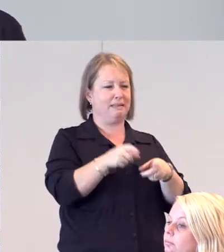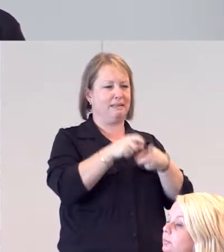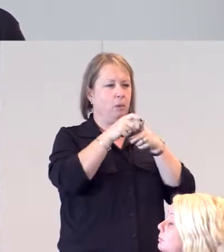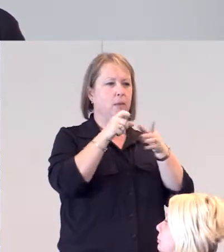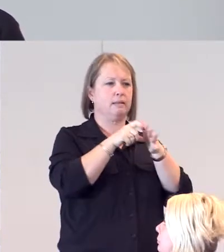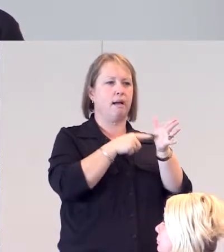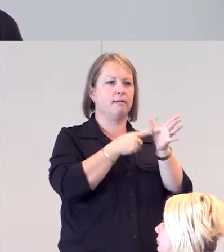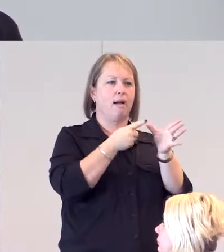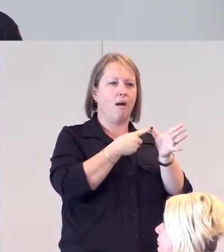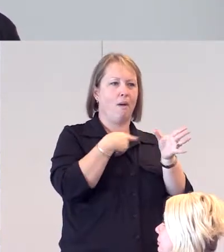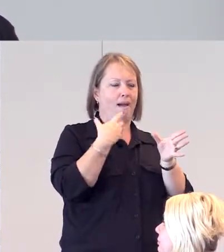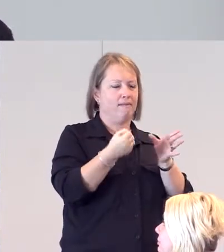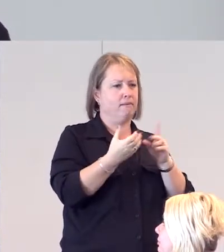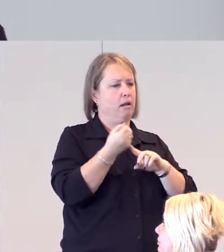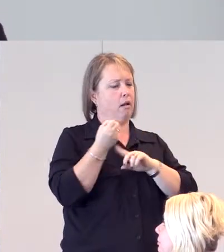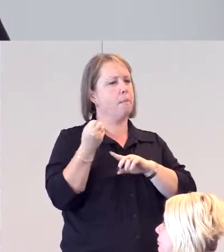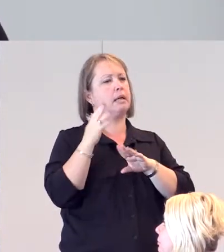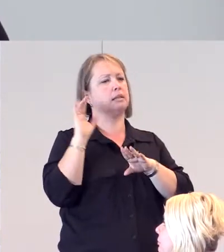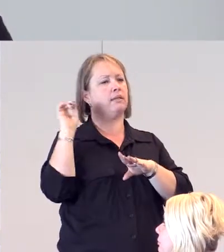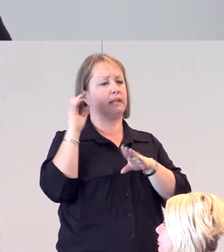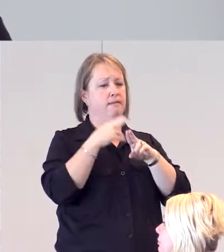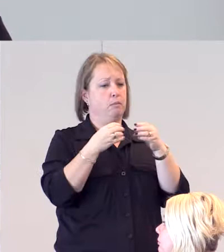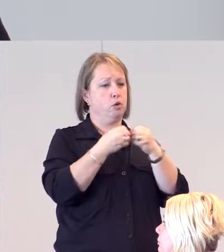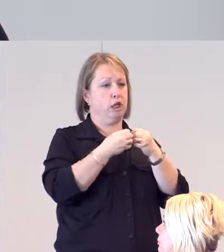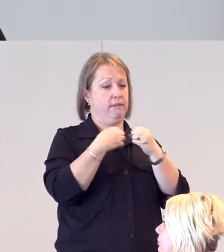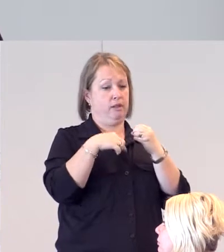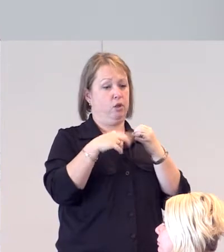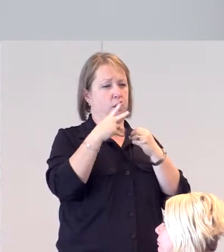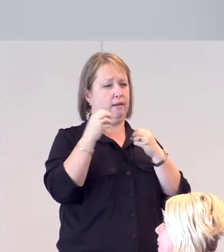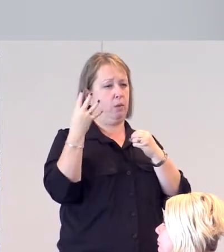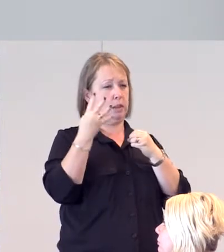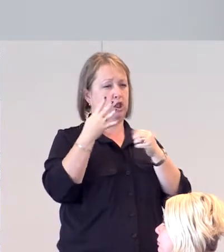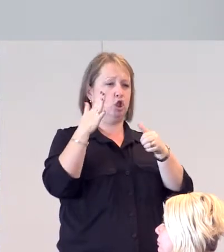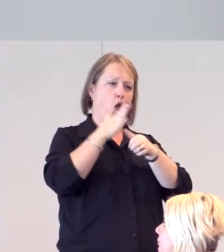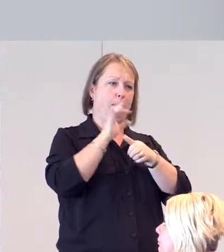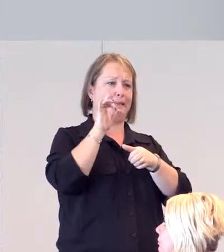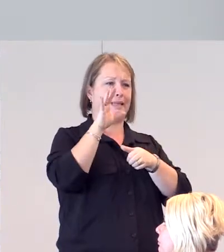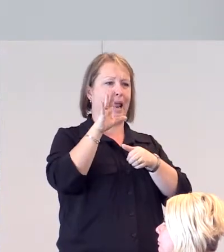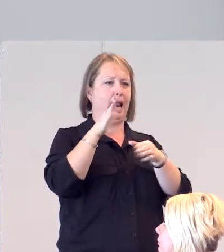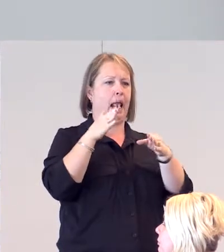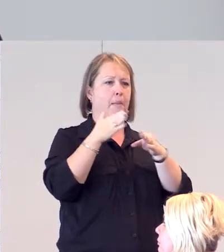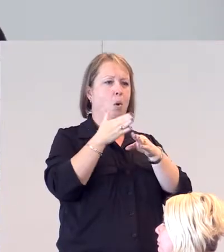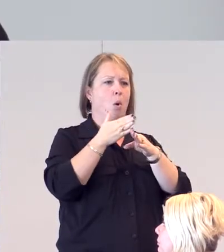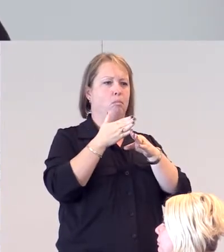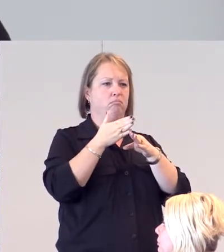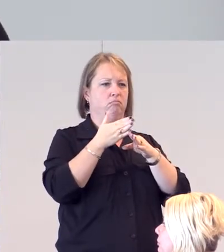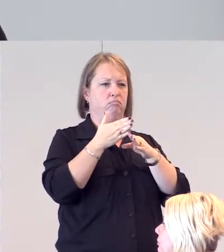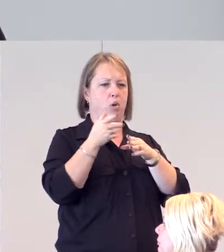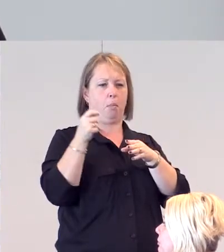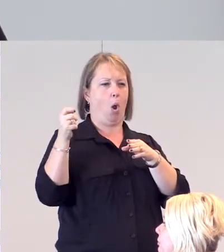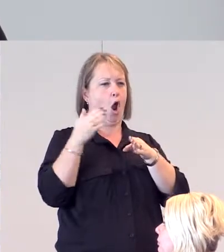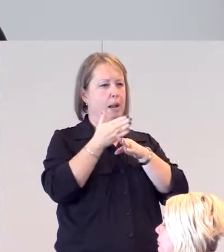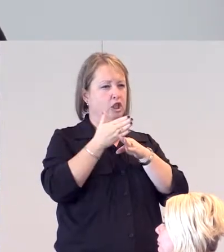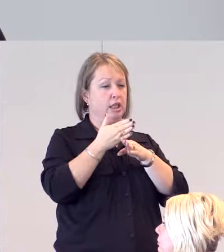we're experiencing. But this is, as of February 2014, the top 10 employing occupations in Queensland,